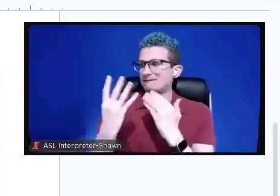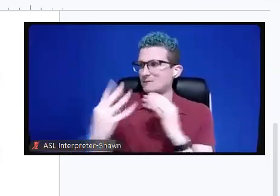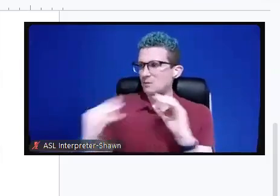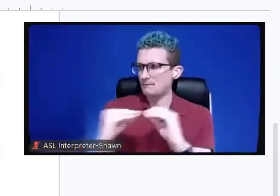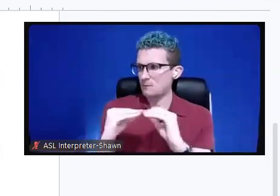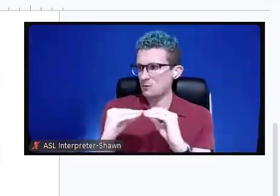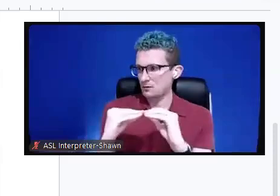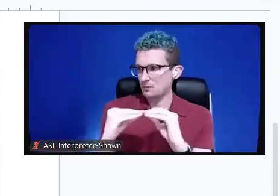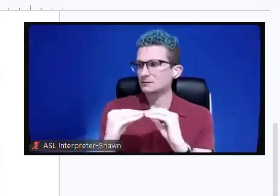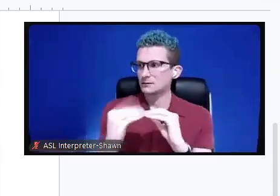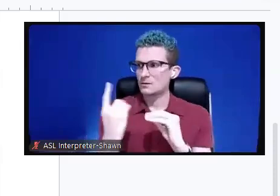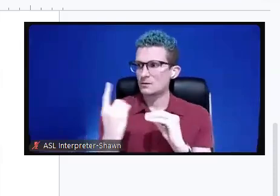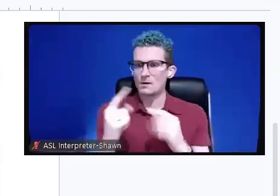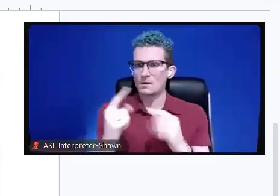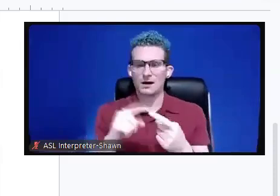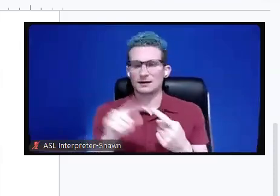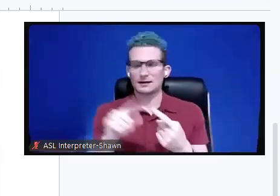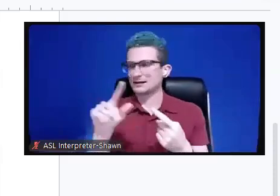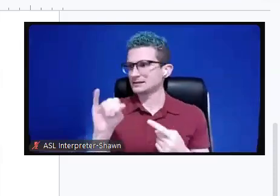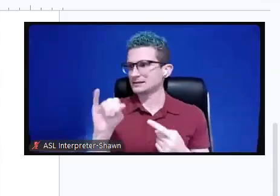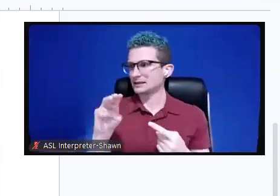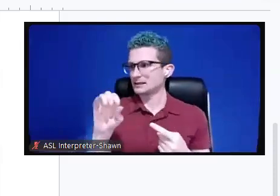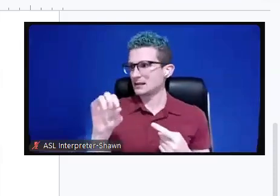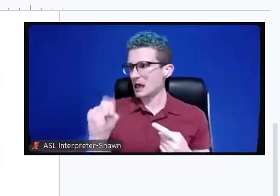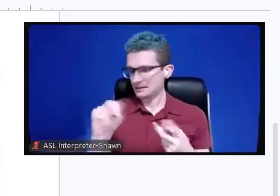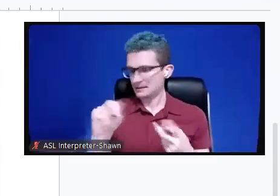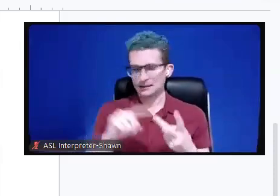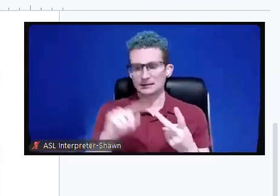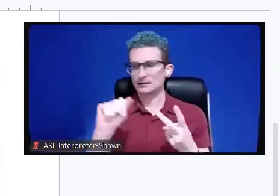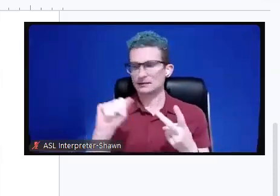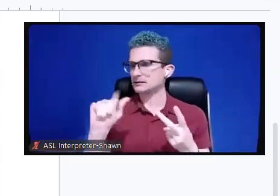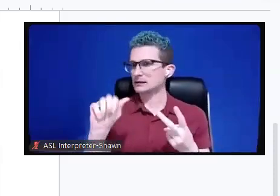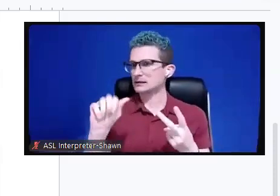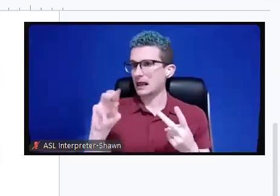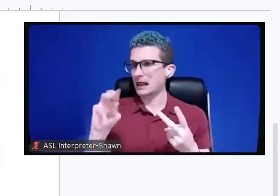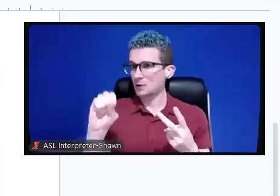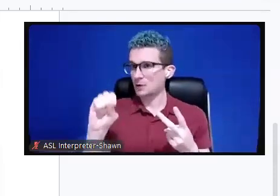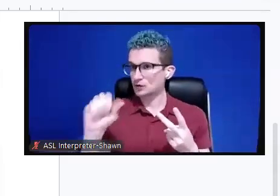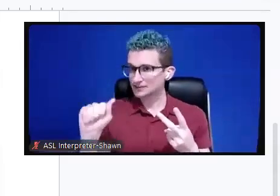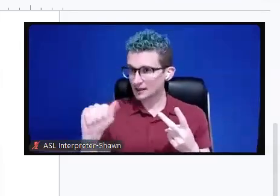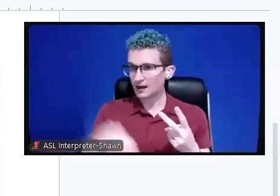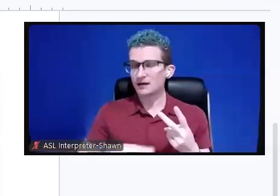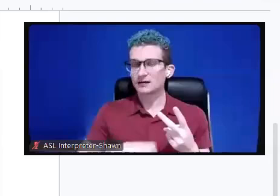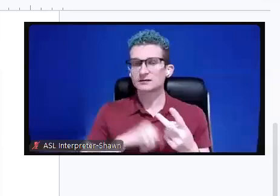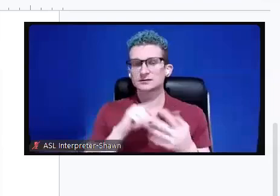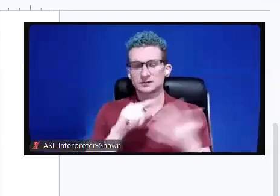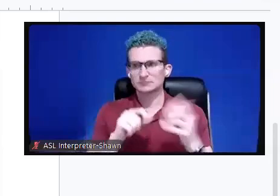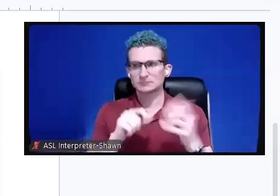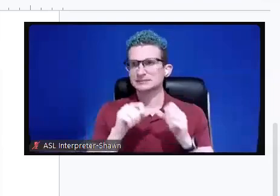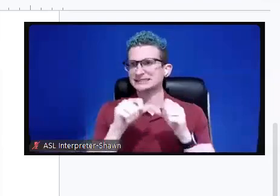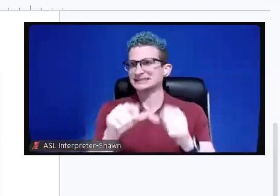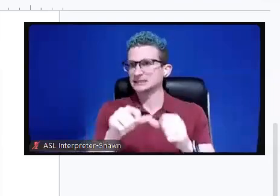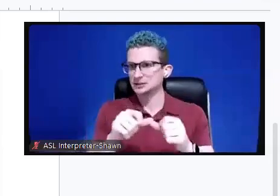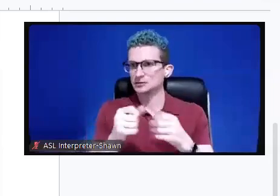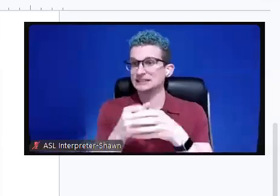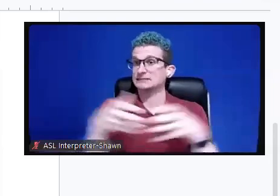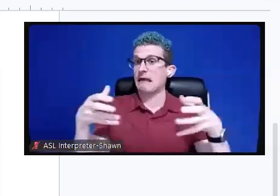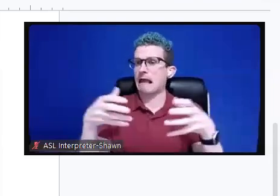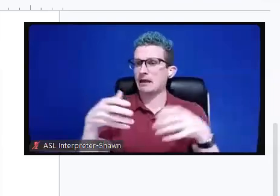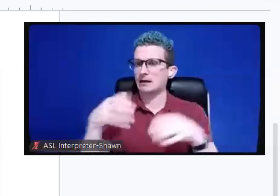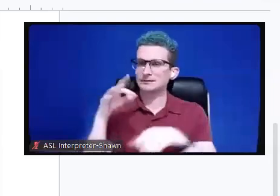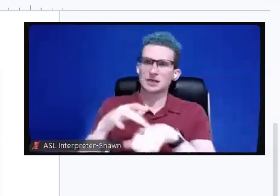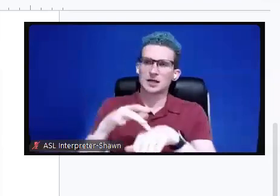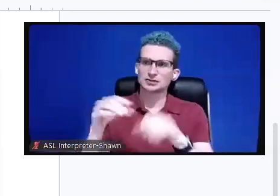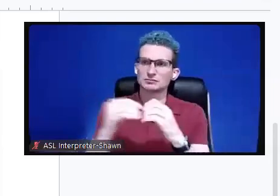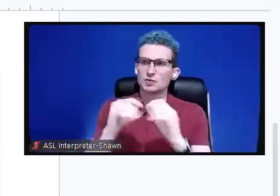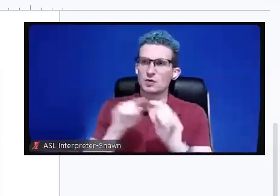is Lyman. And one of those is Alamosa. And so continuing to expand in more rural areas, and we will continue to do that. I